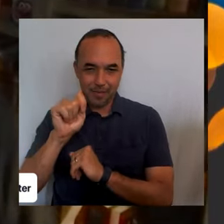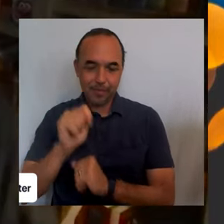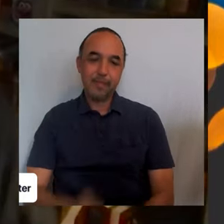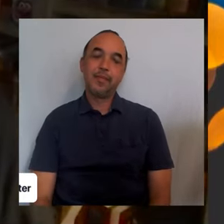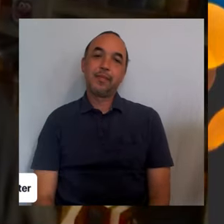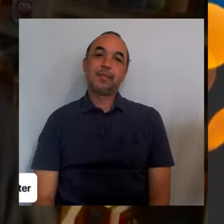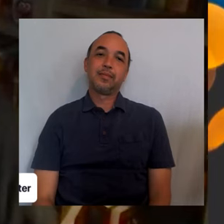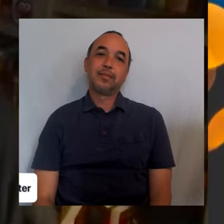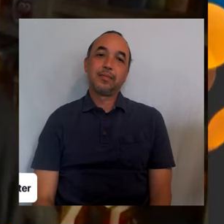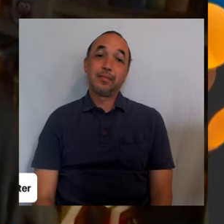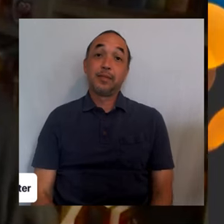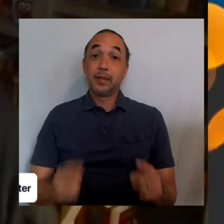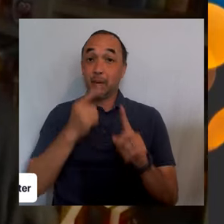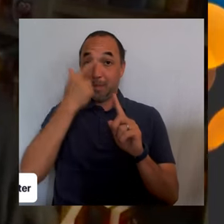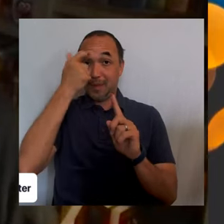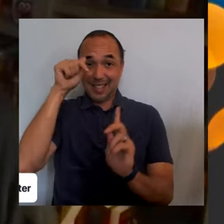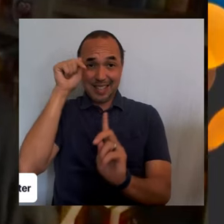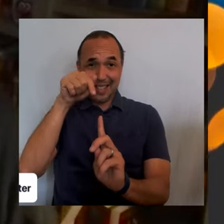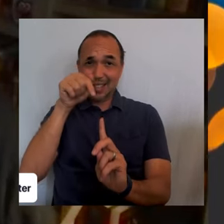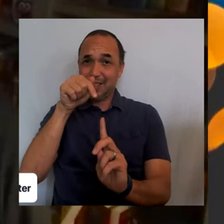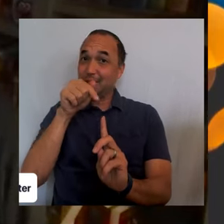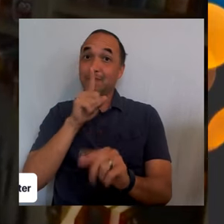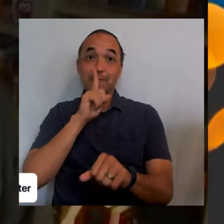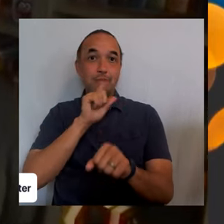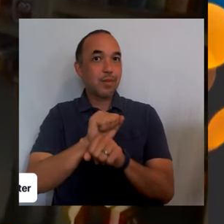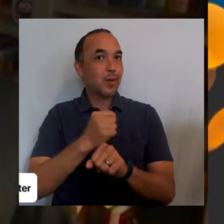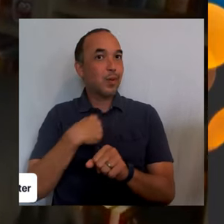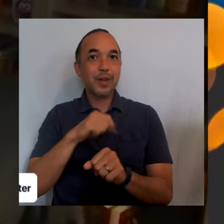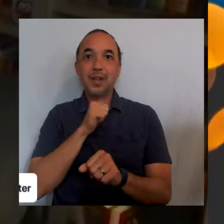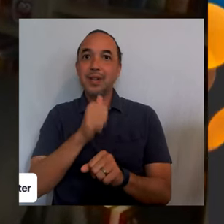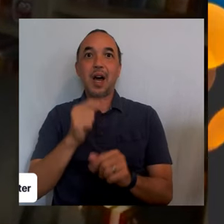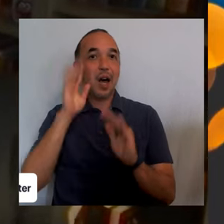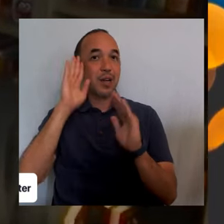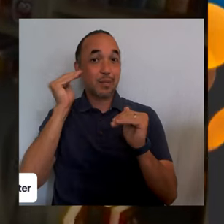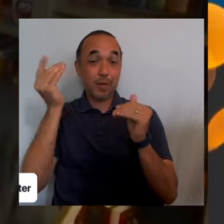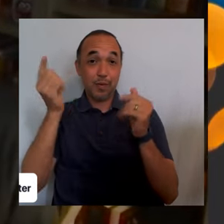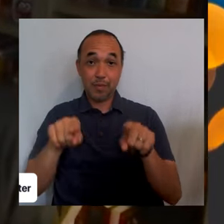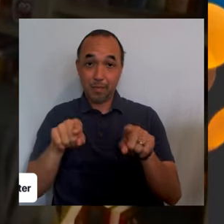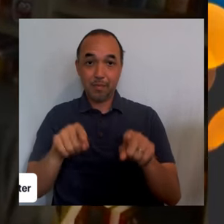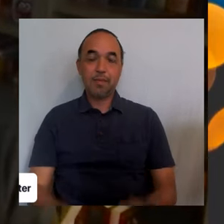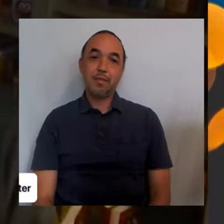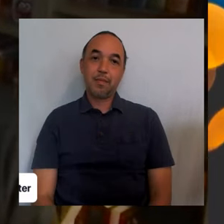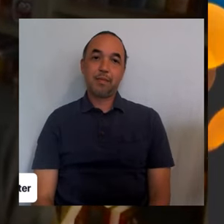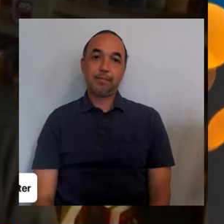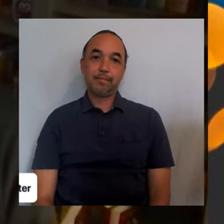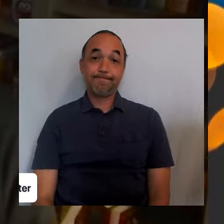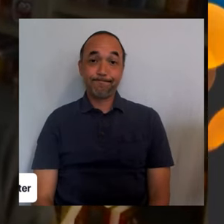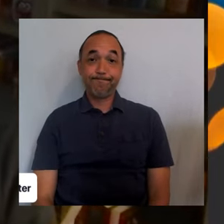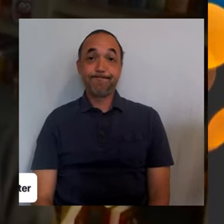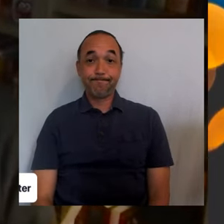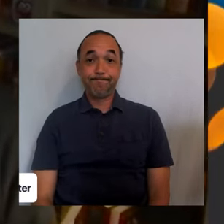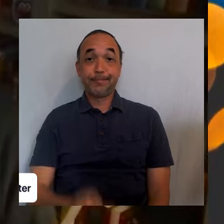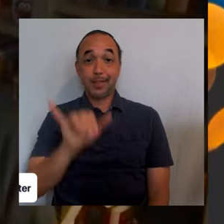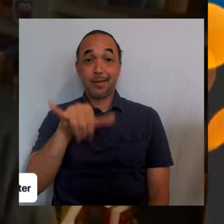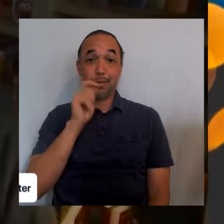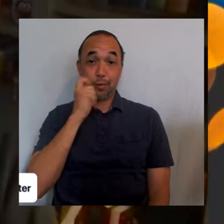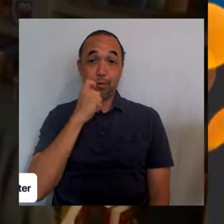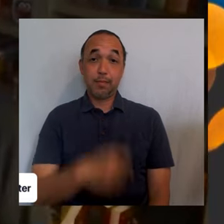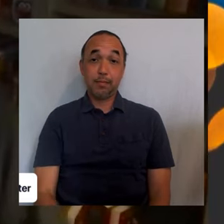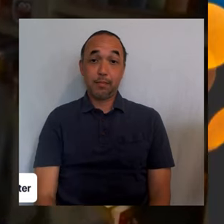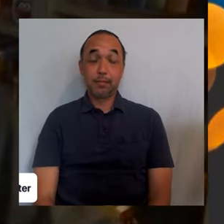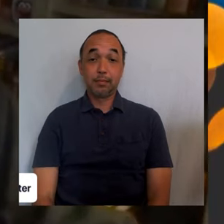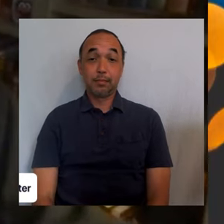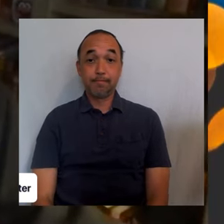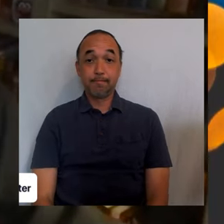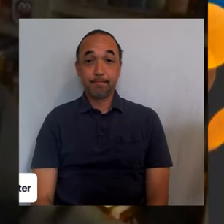it really was. It was when we least expected it. And yeah, that was really cool.